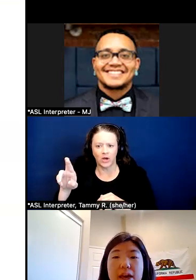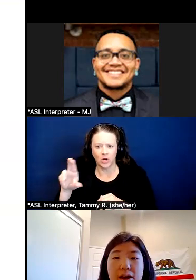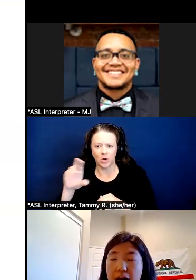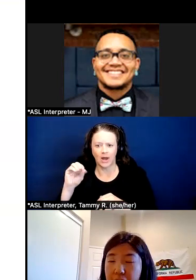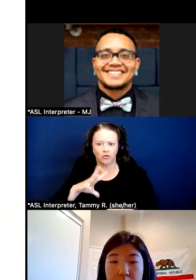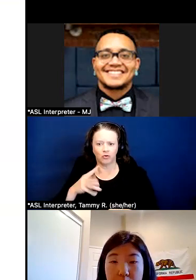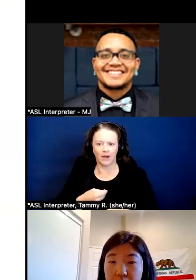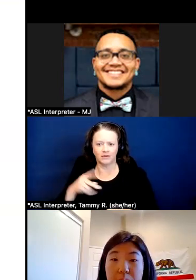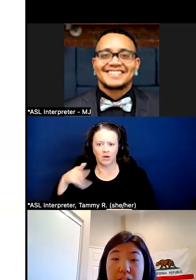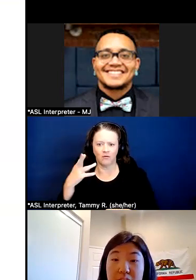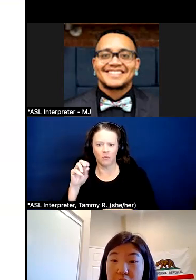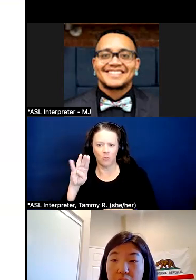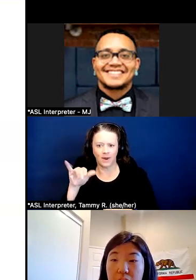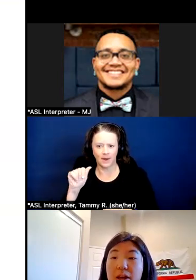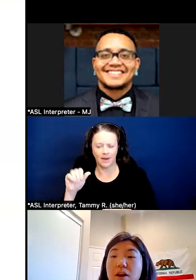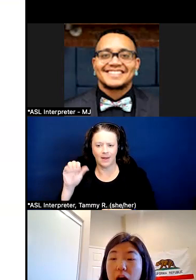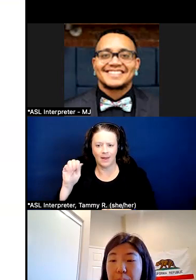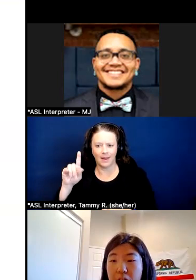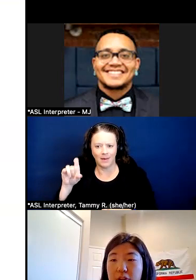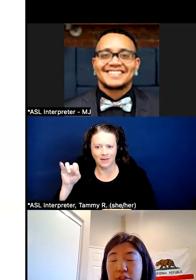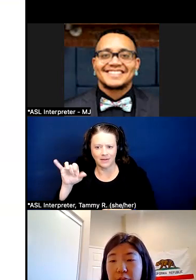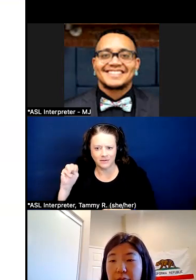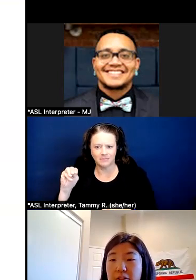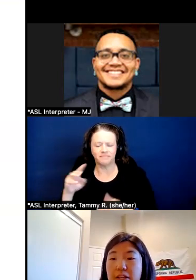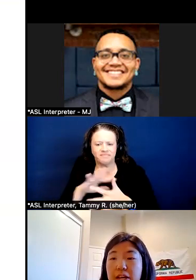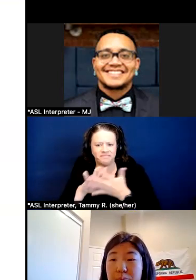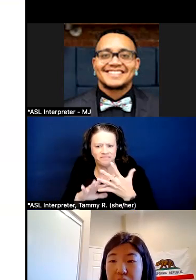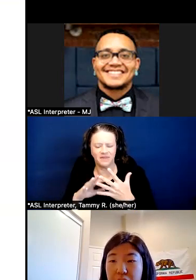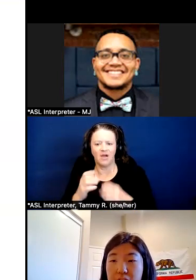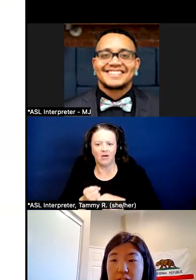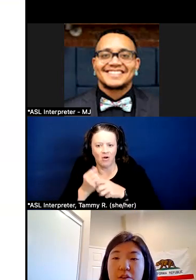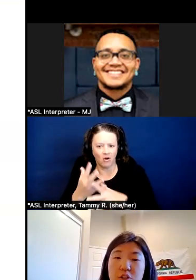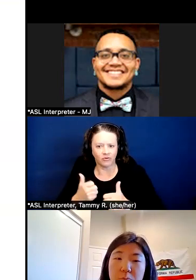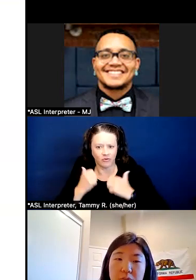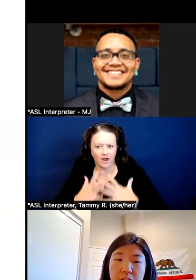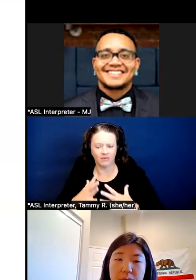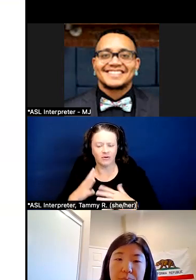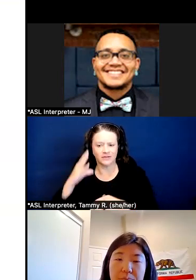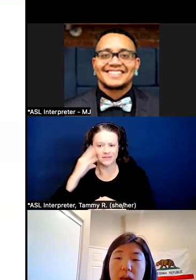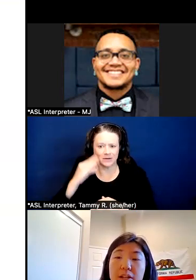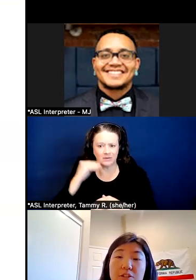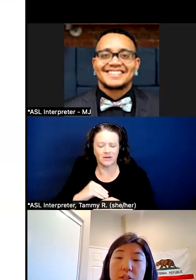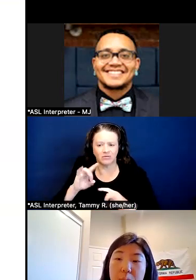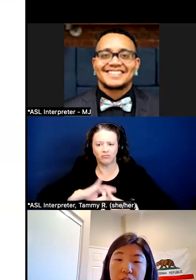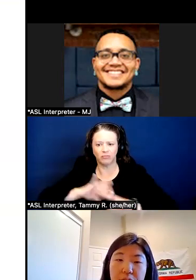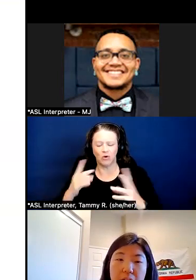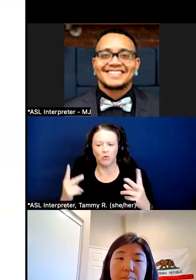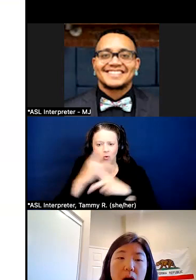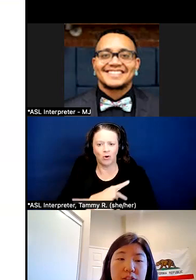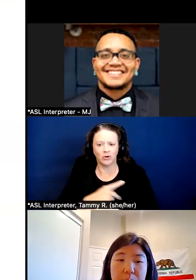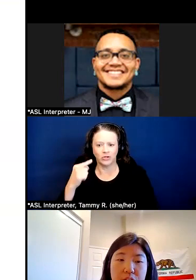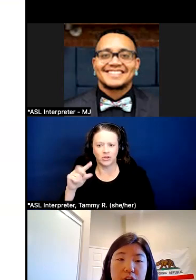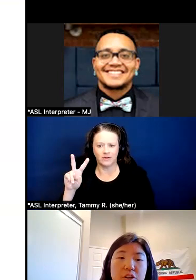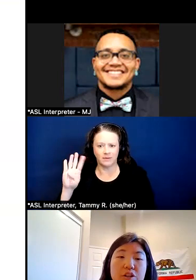transphobia, ableism, etc., compound a survivor's experience of GBV. And so as part of